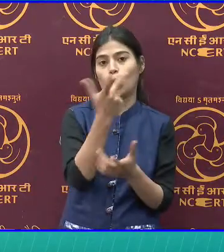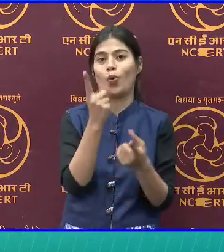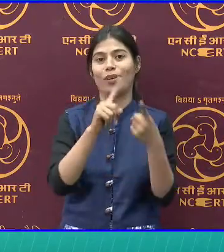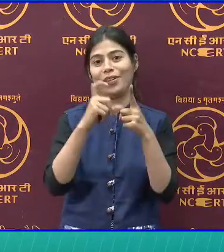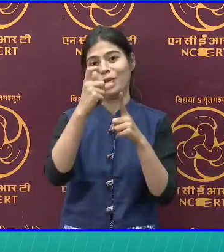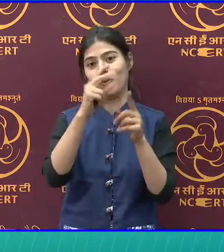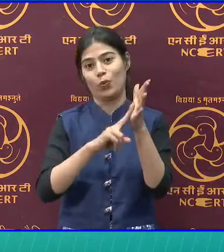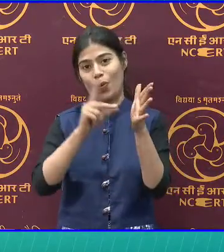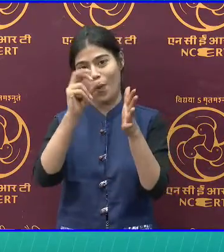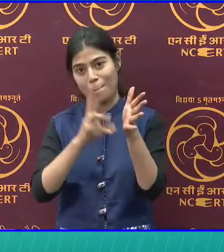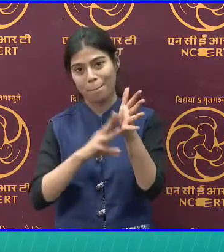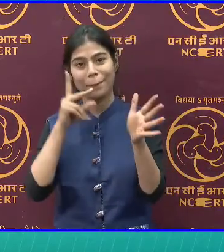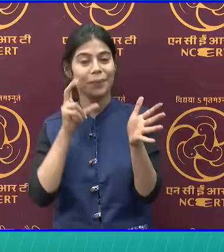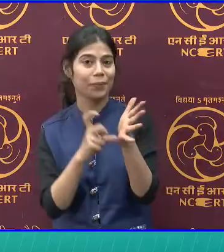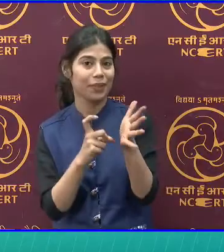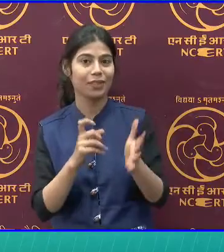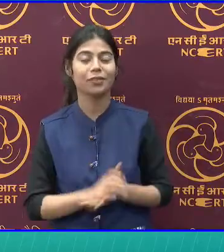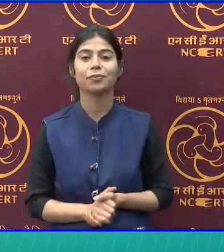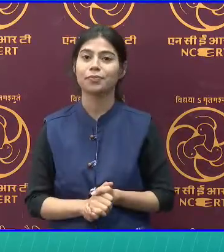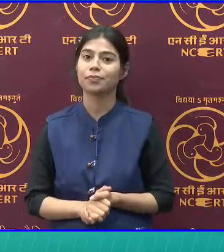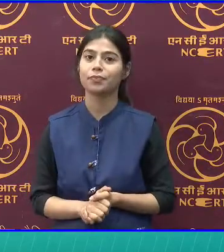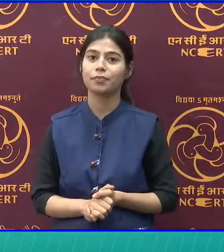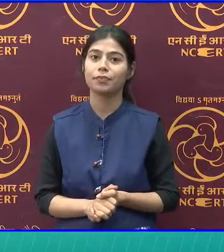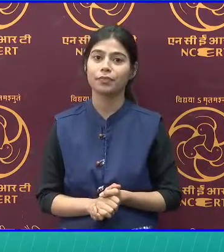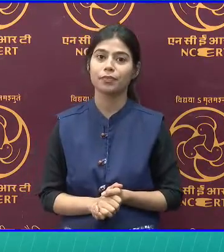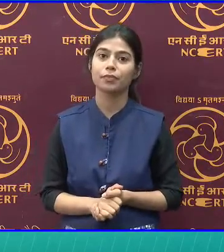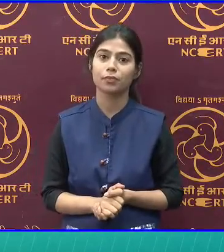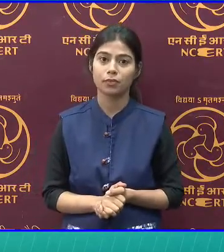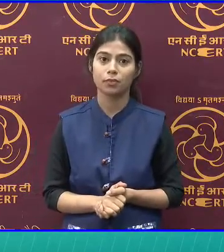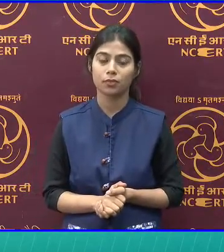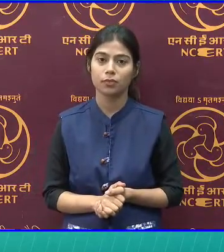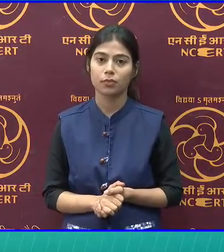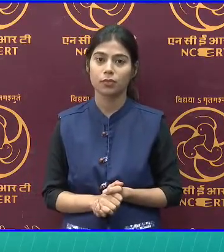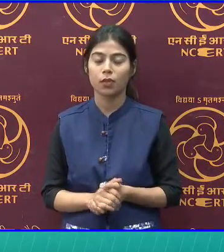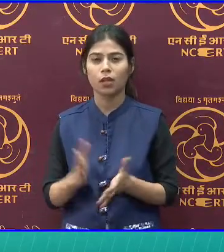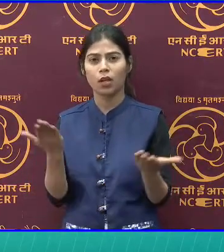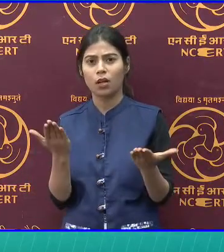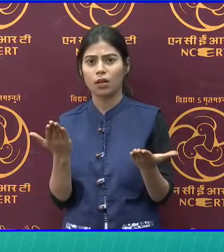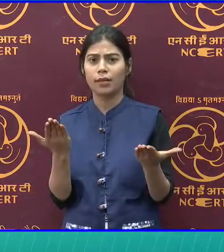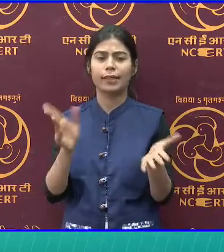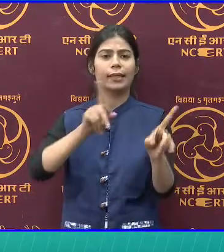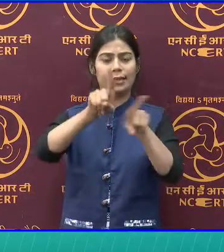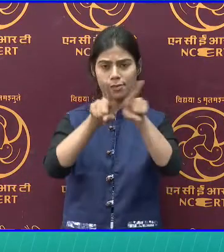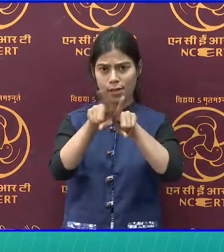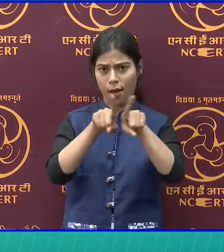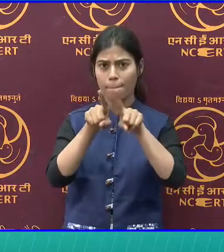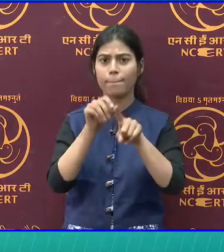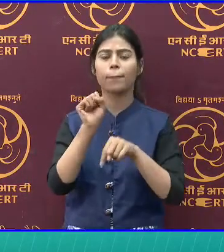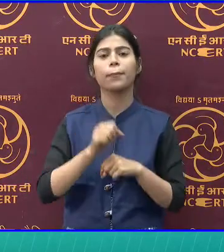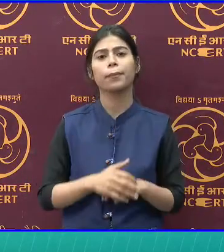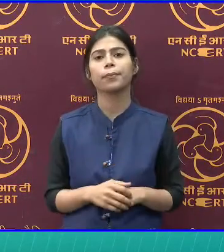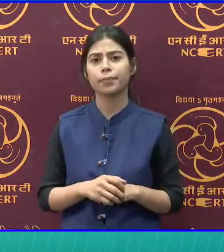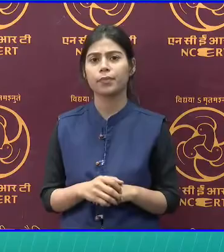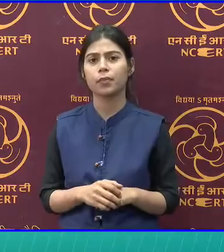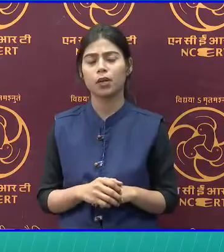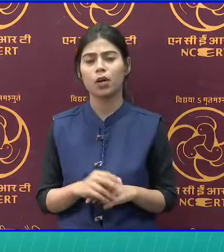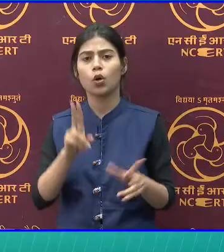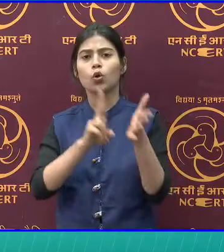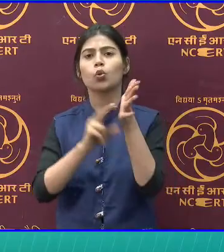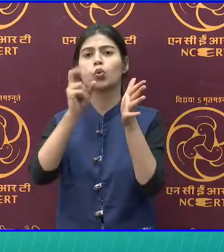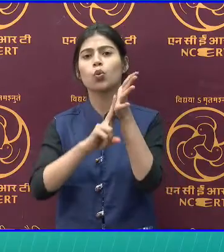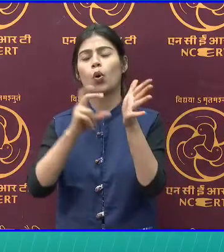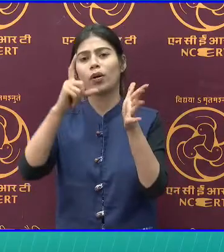And may not understand the generate dignity of all these activities. So when they see, for example, the many